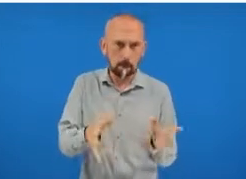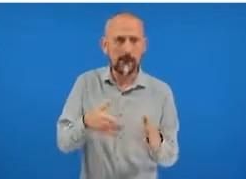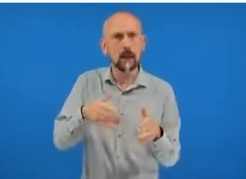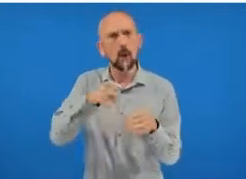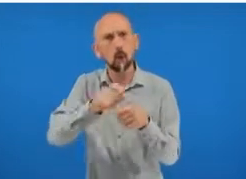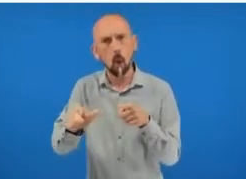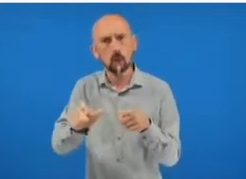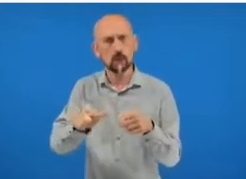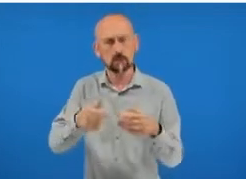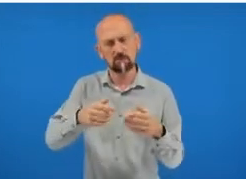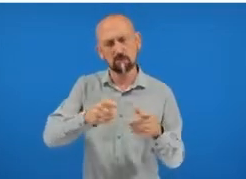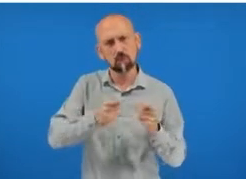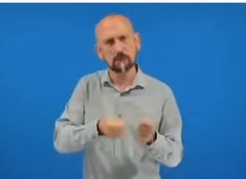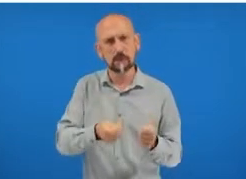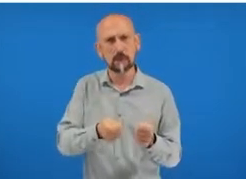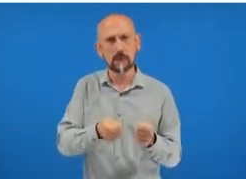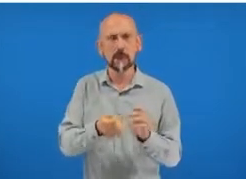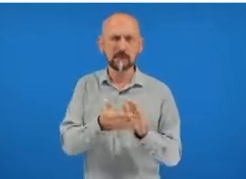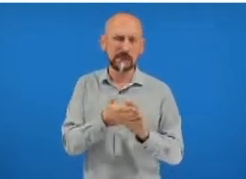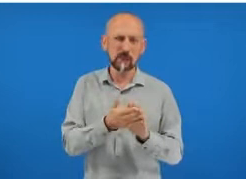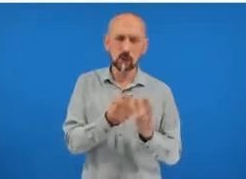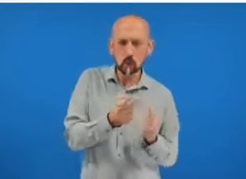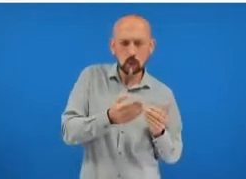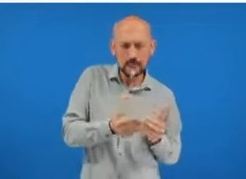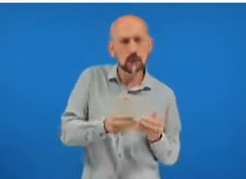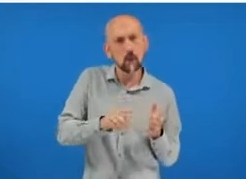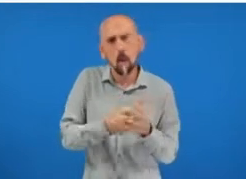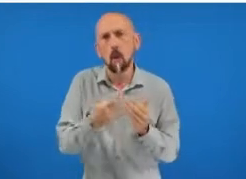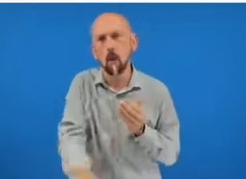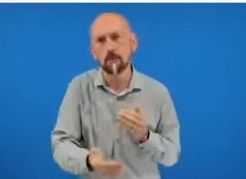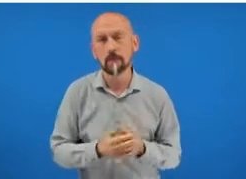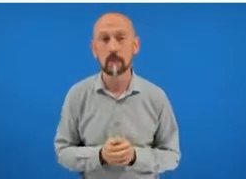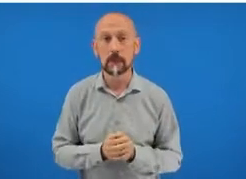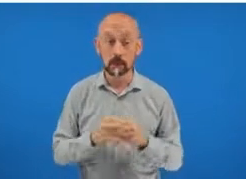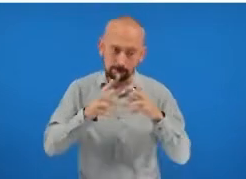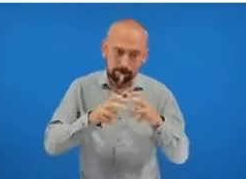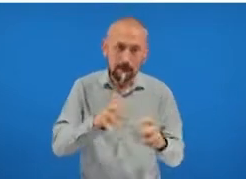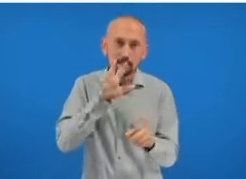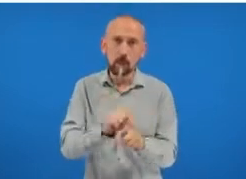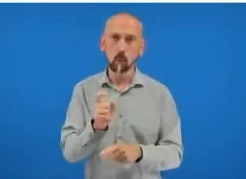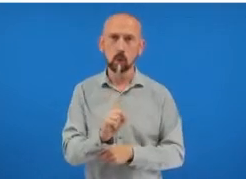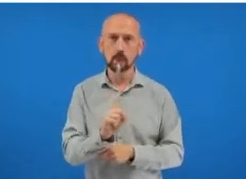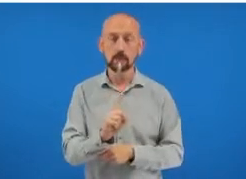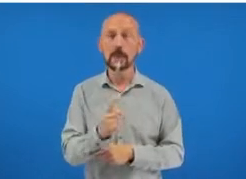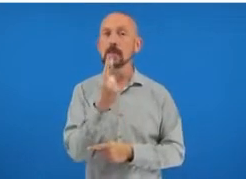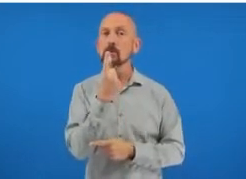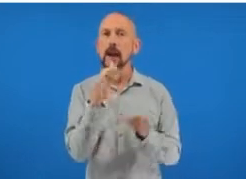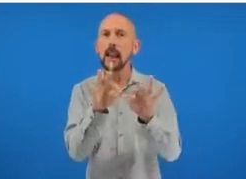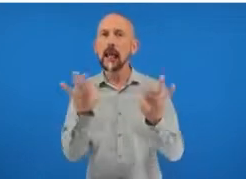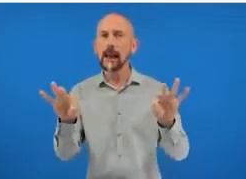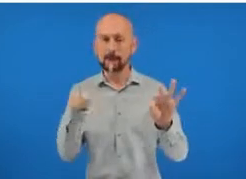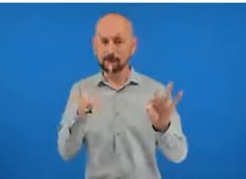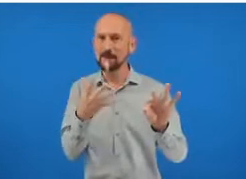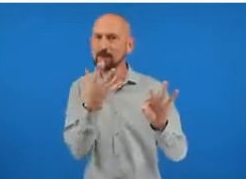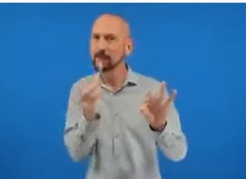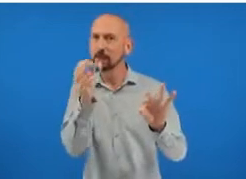what did the data show? Well, on this graph, you can see the red line is that 50% target. And the first thing you'll